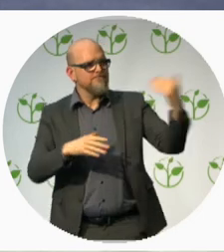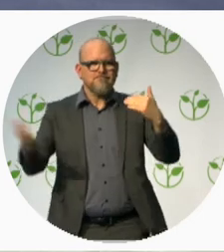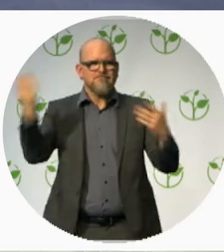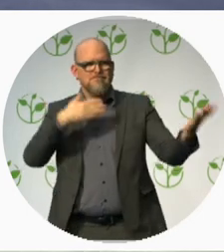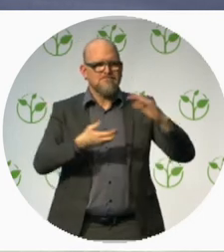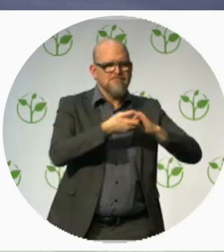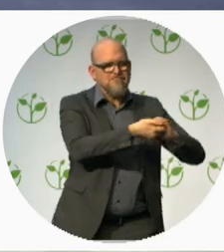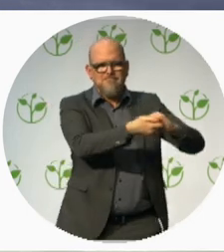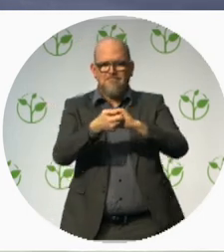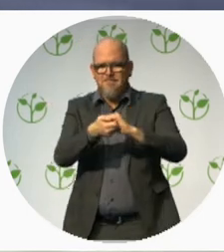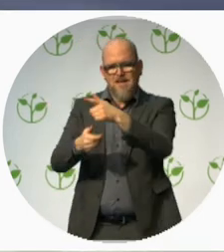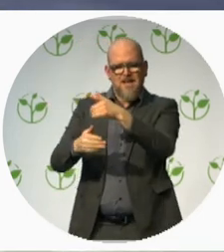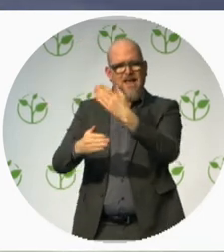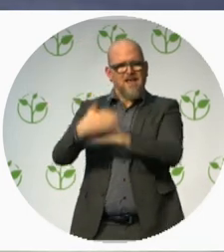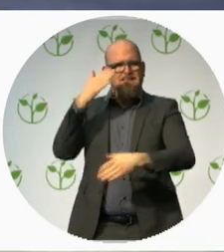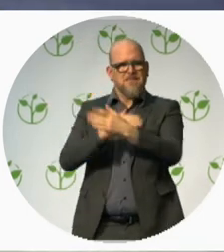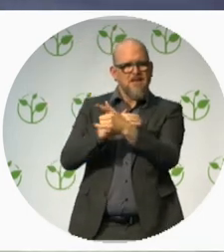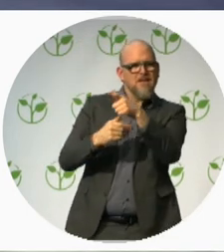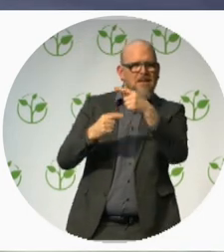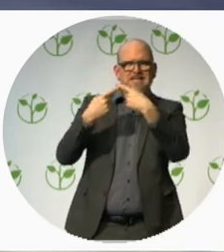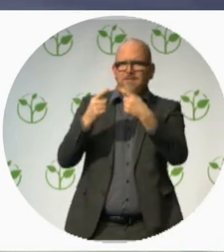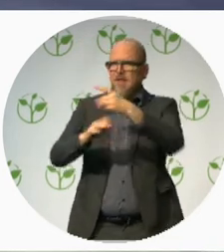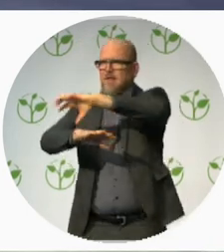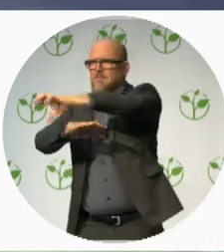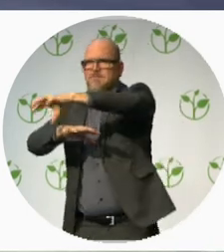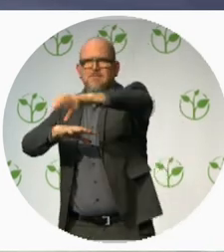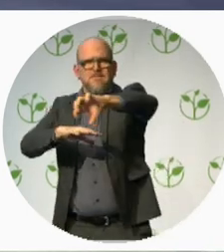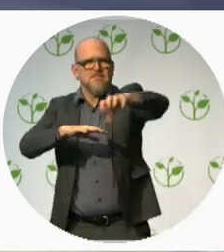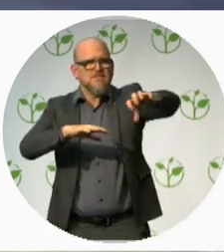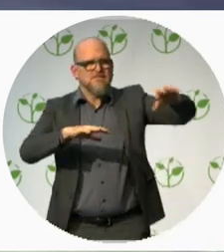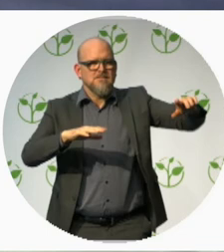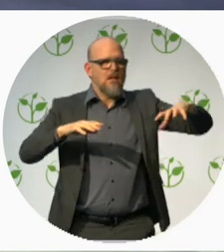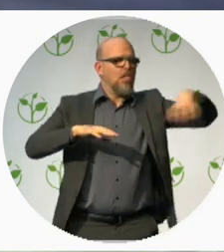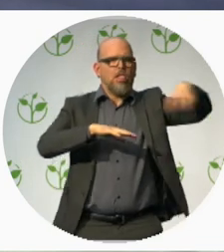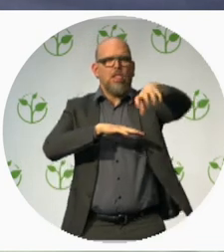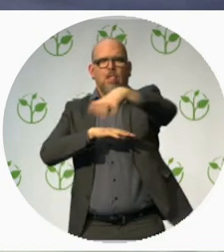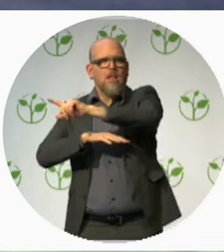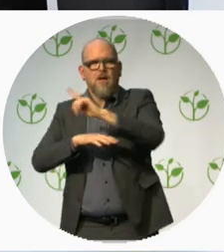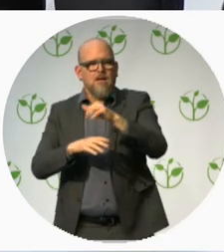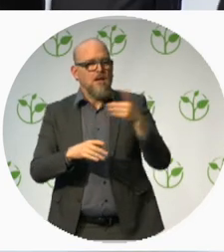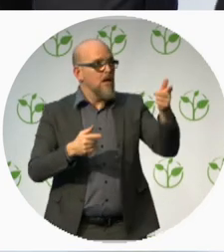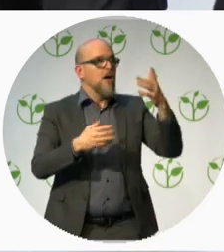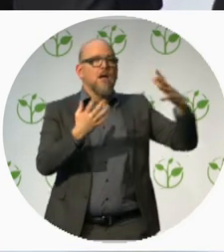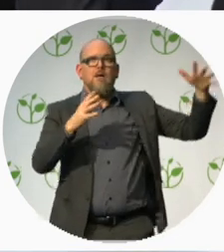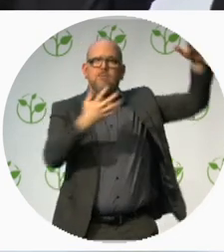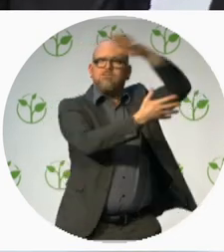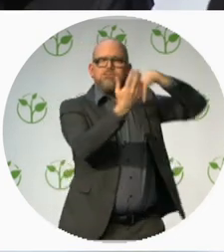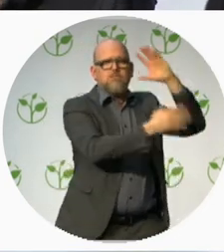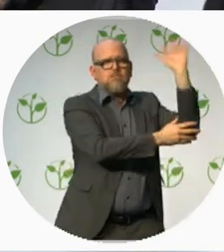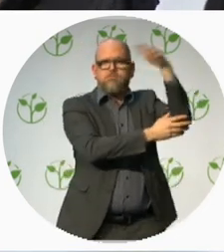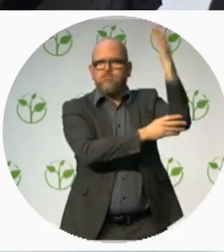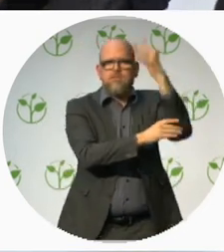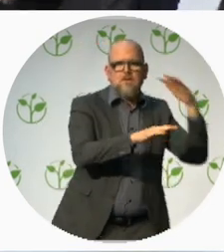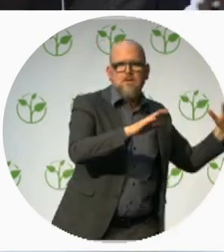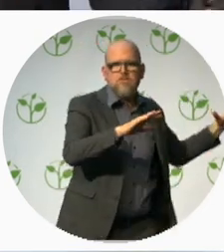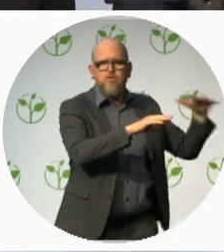in the Aceh province, an especially tsunami and earthquake affected region in Indonesia. Founded in 2014, the